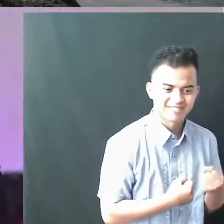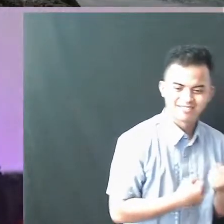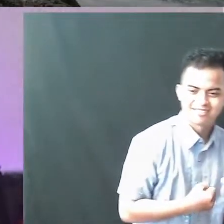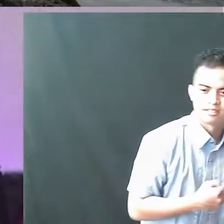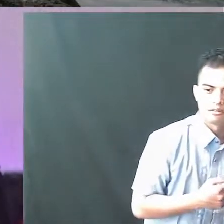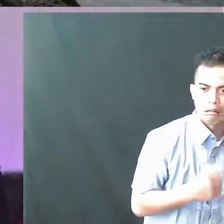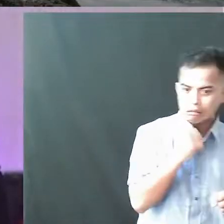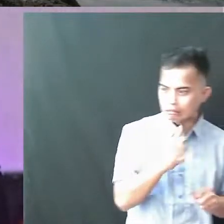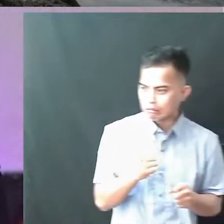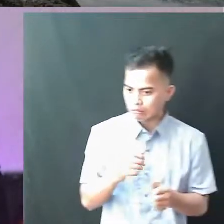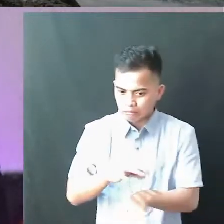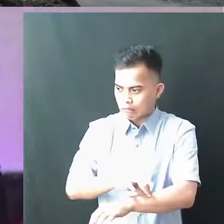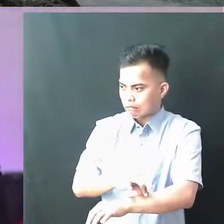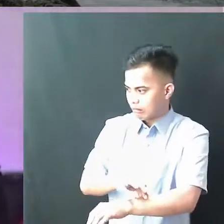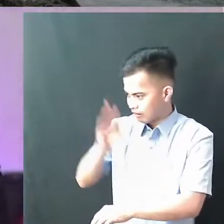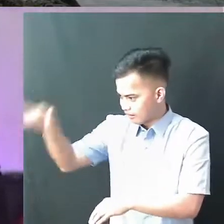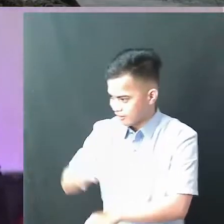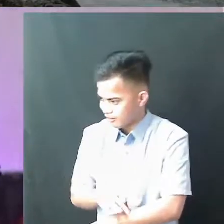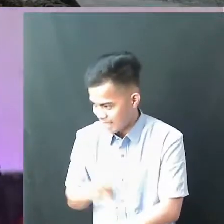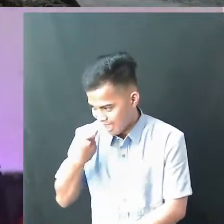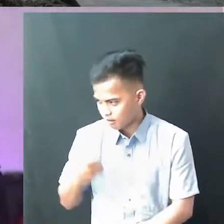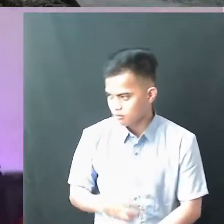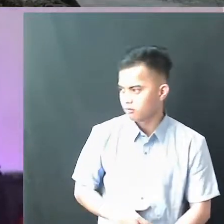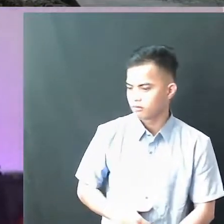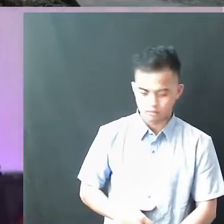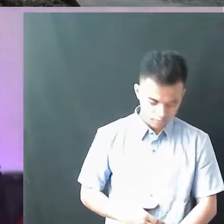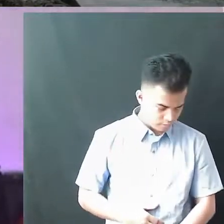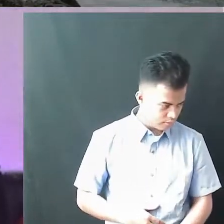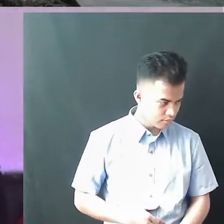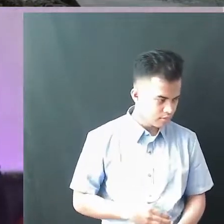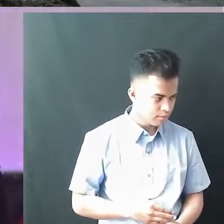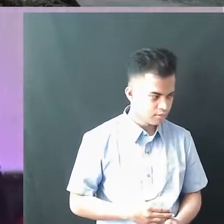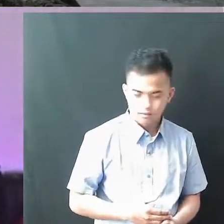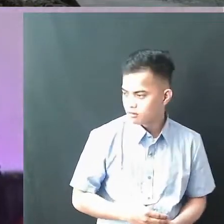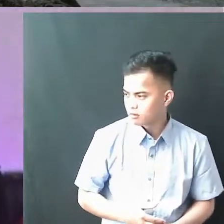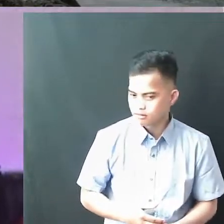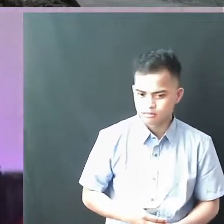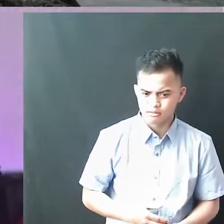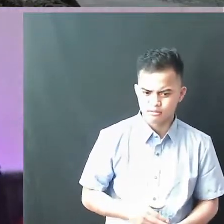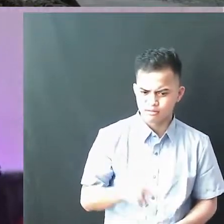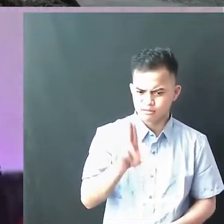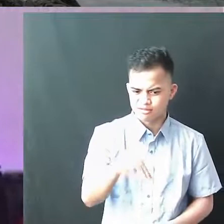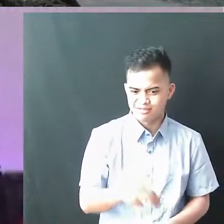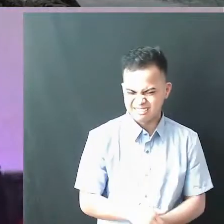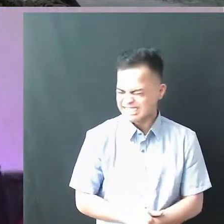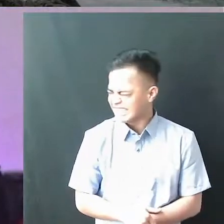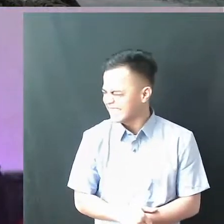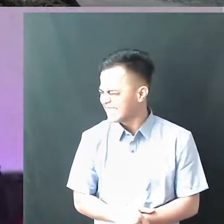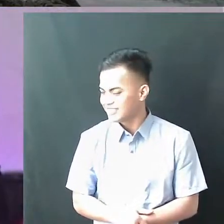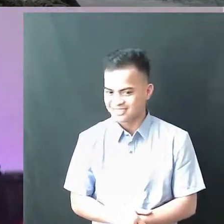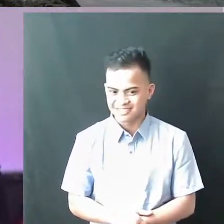Therefore, brethren, we are debtors not to the flesh. I don't owe the flesh